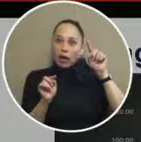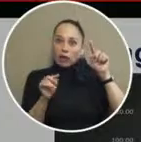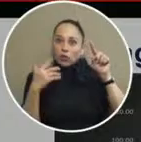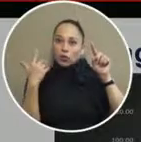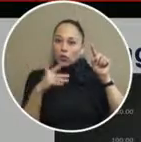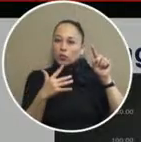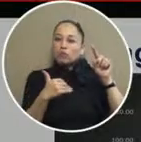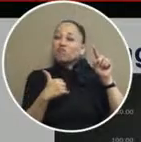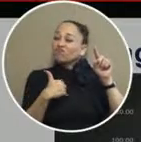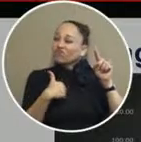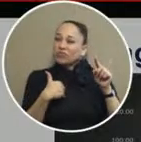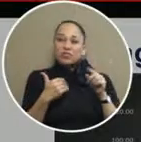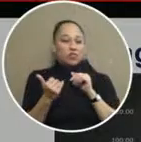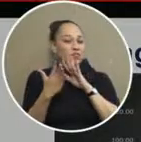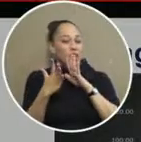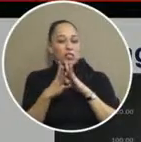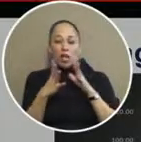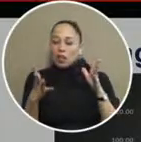problems.